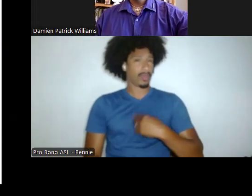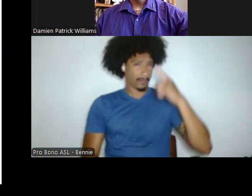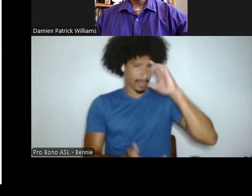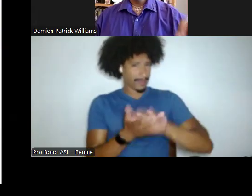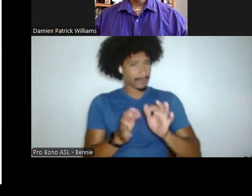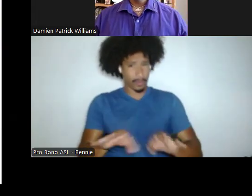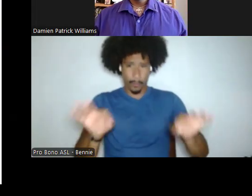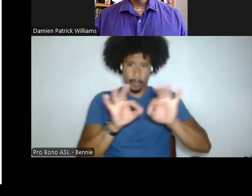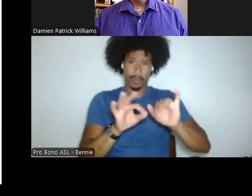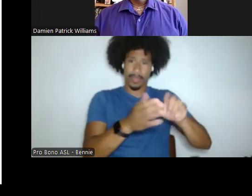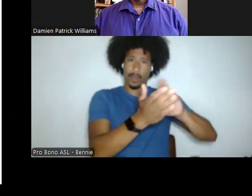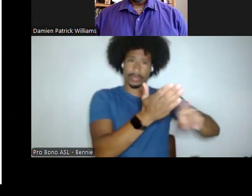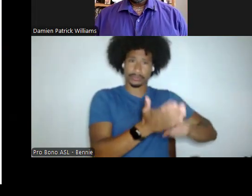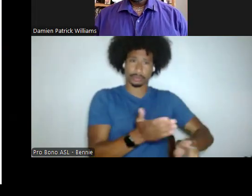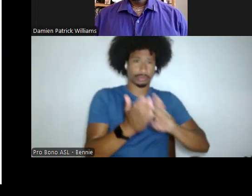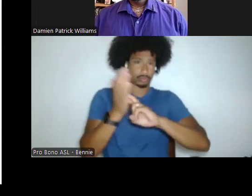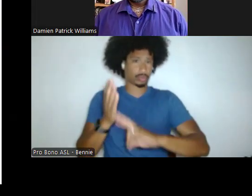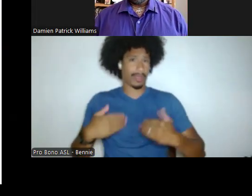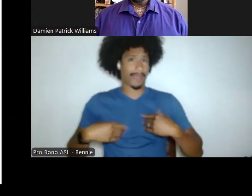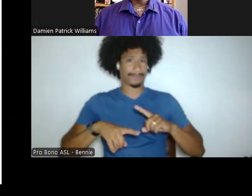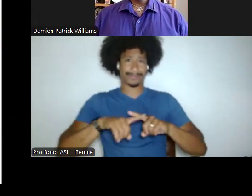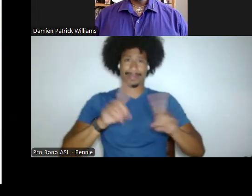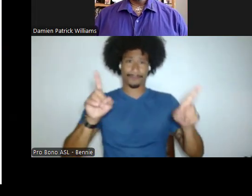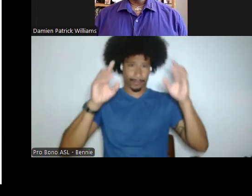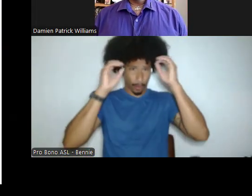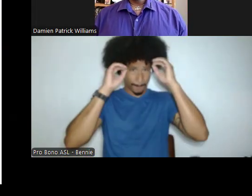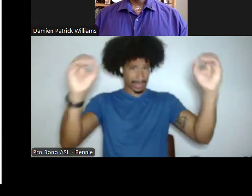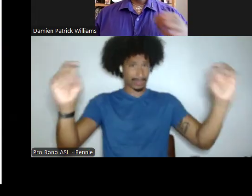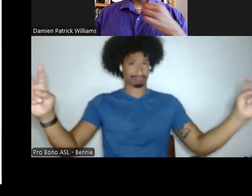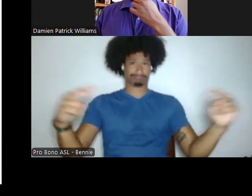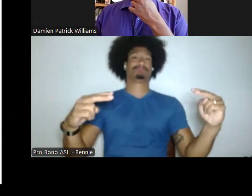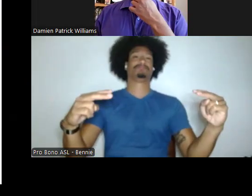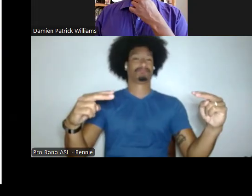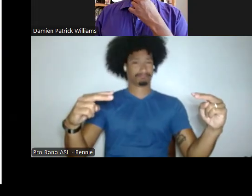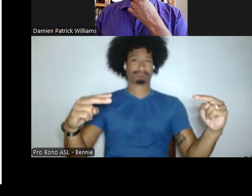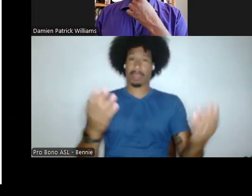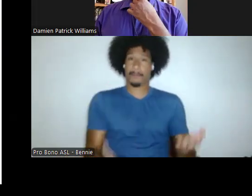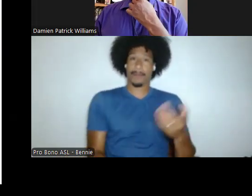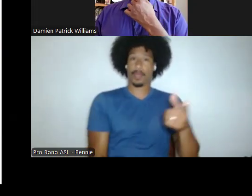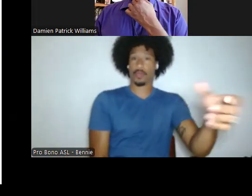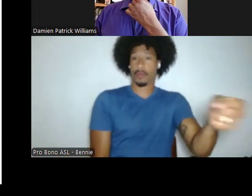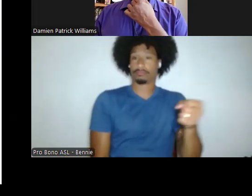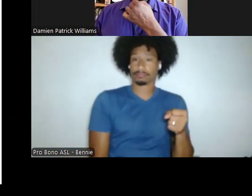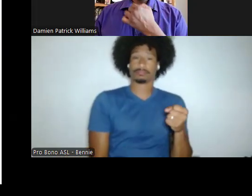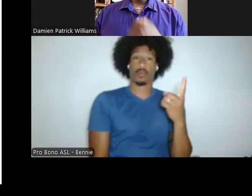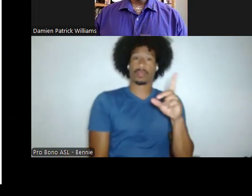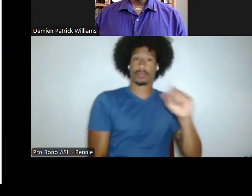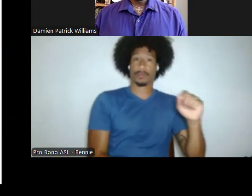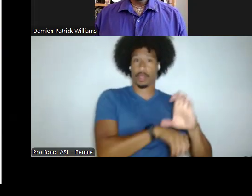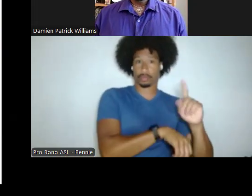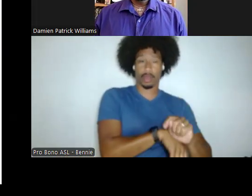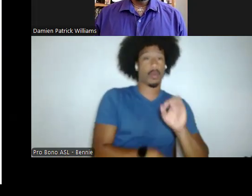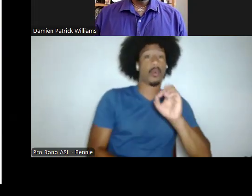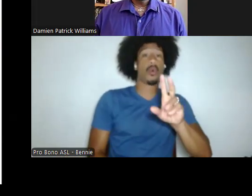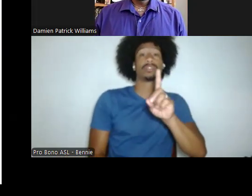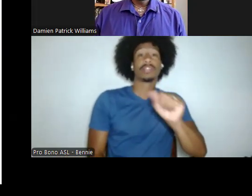different opinions from one another, right? So sometimes you bring in that accessibility consultant or one disabled person, and none of us have all